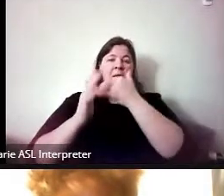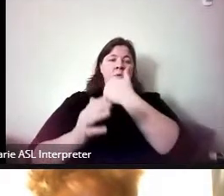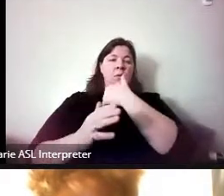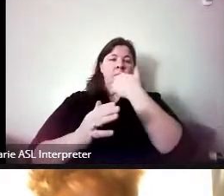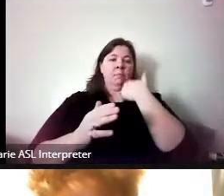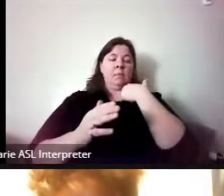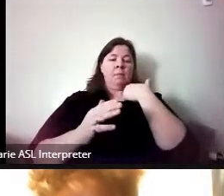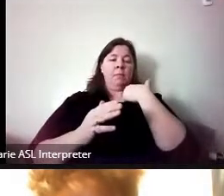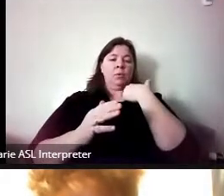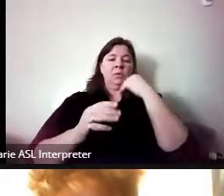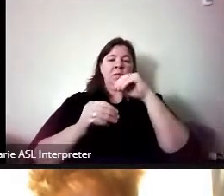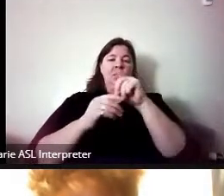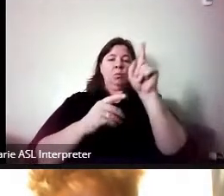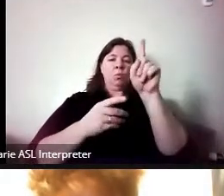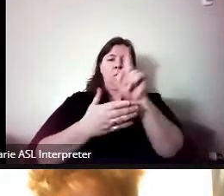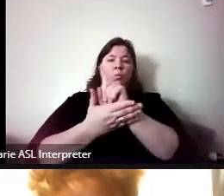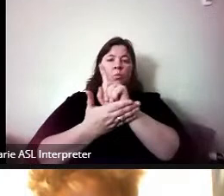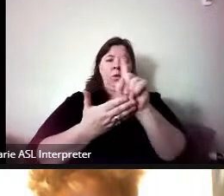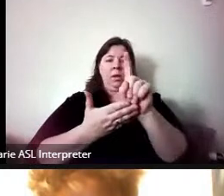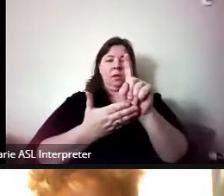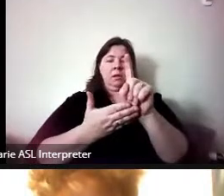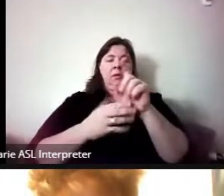time.